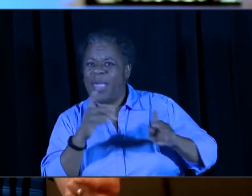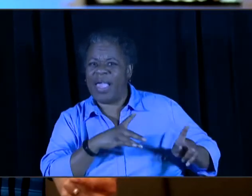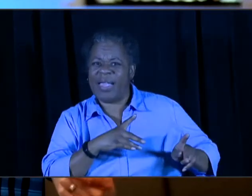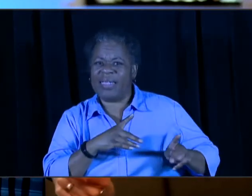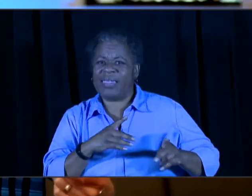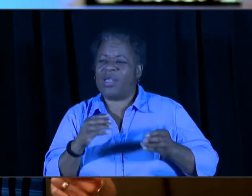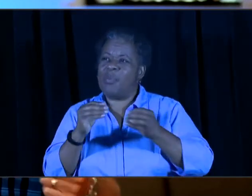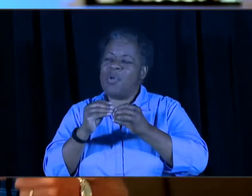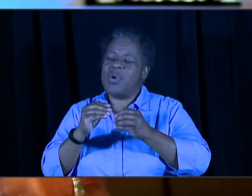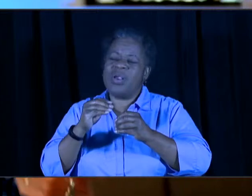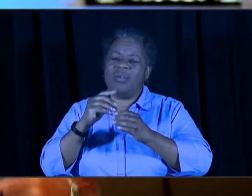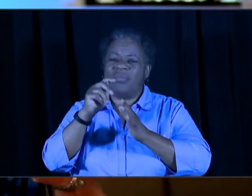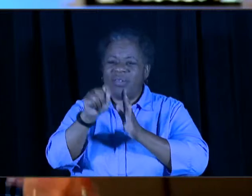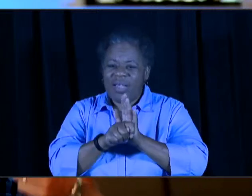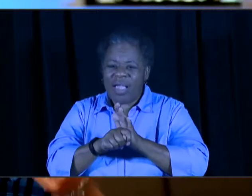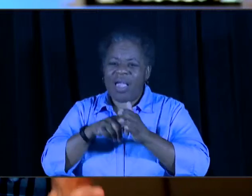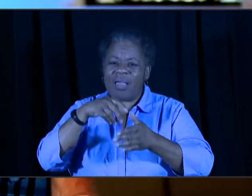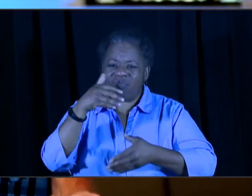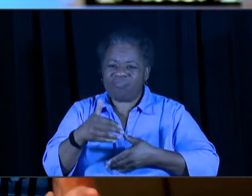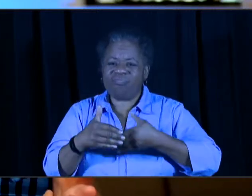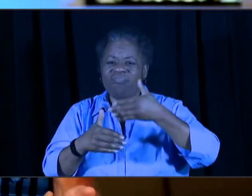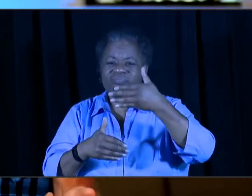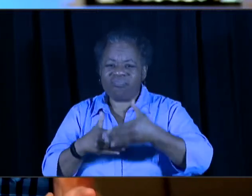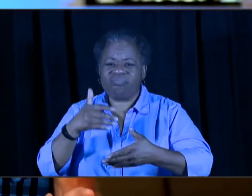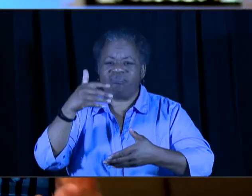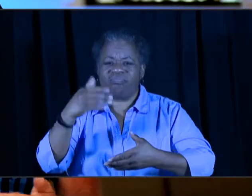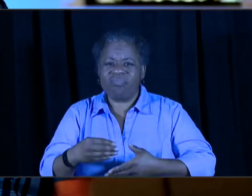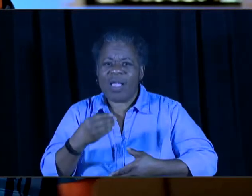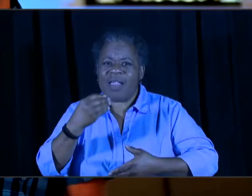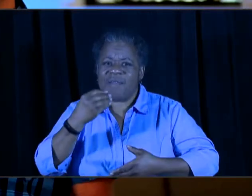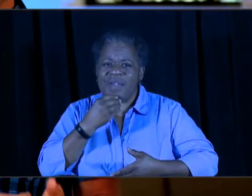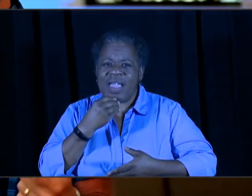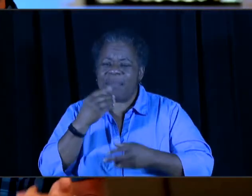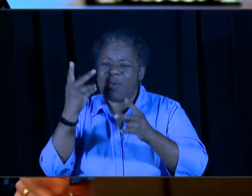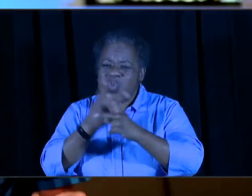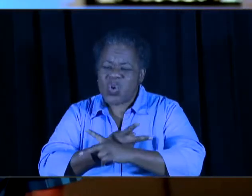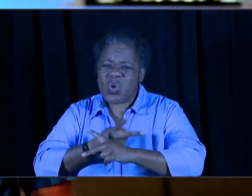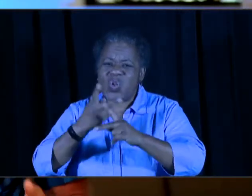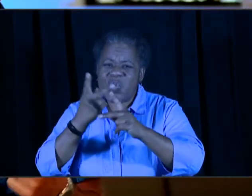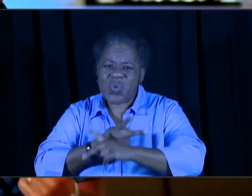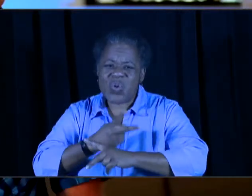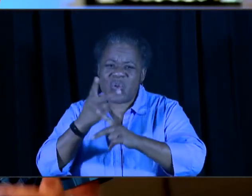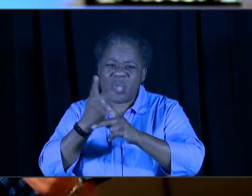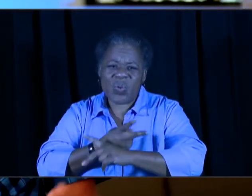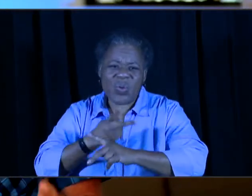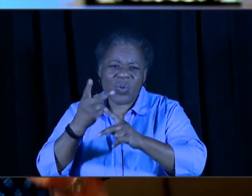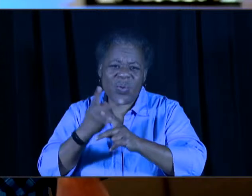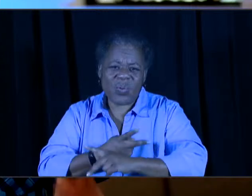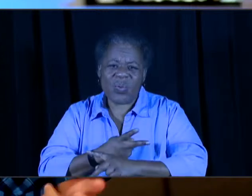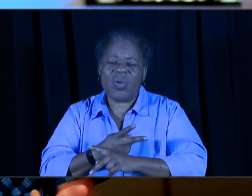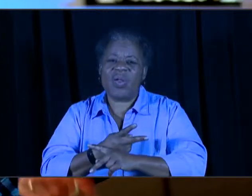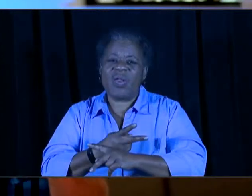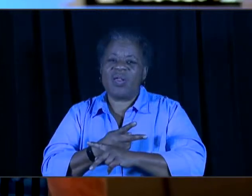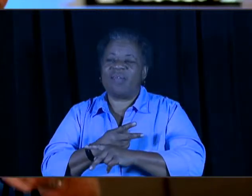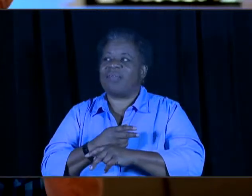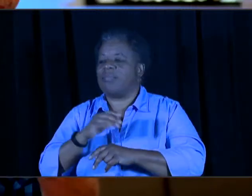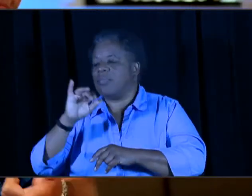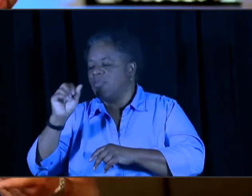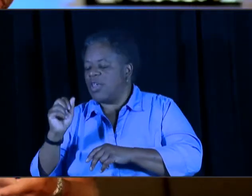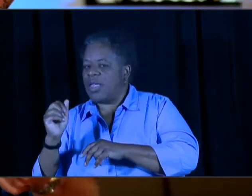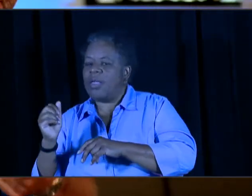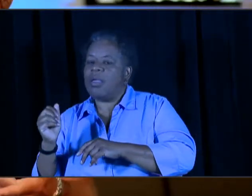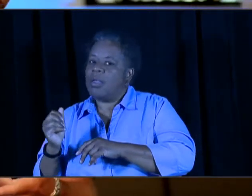time passes, the famine gets worse, and finally Jacob has no choice but to send his brothers back